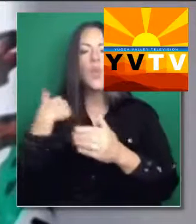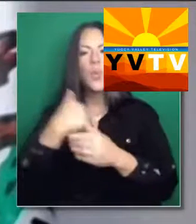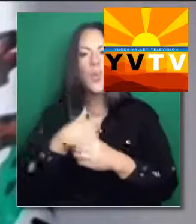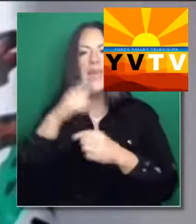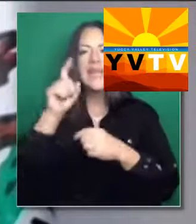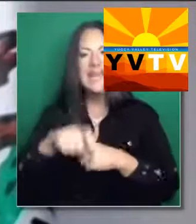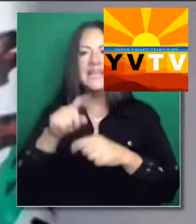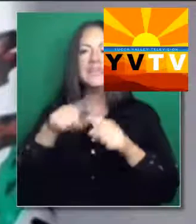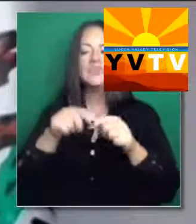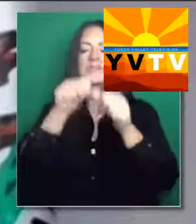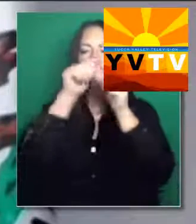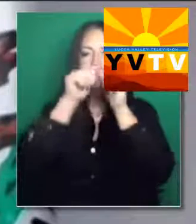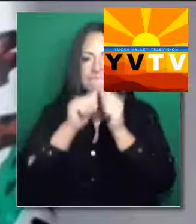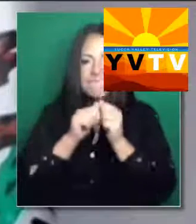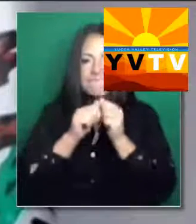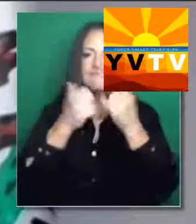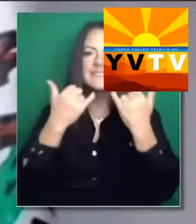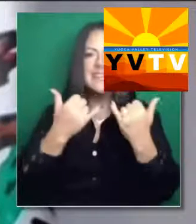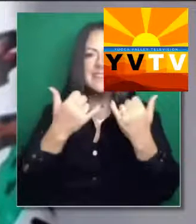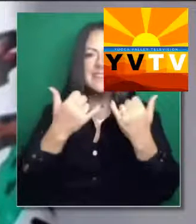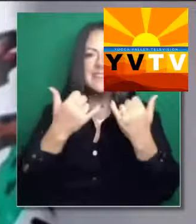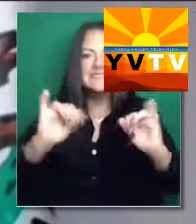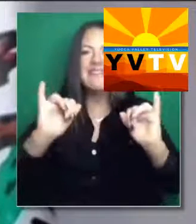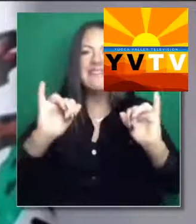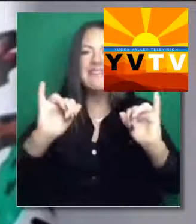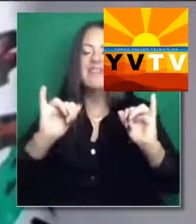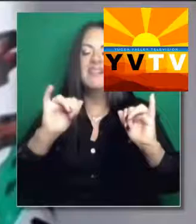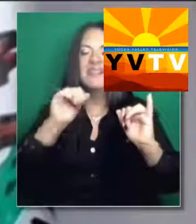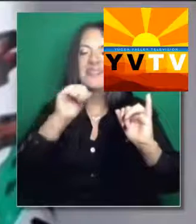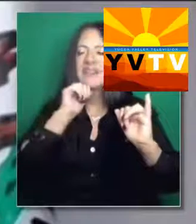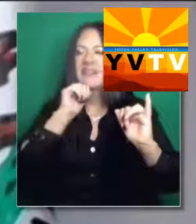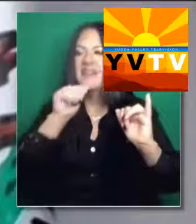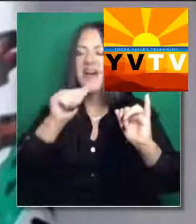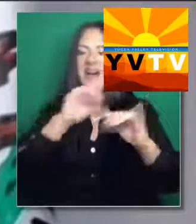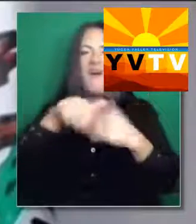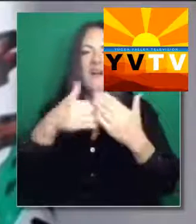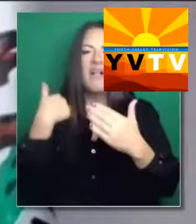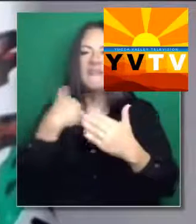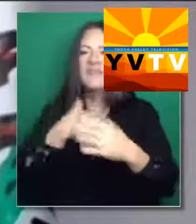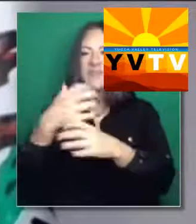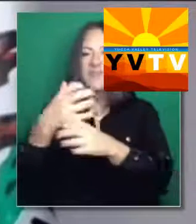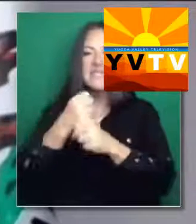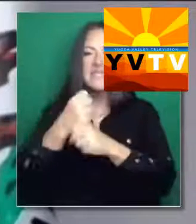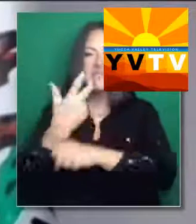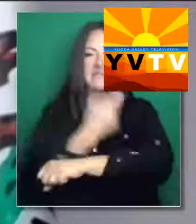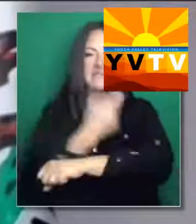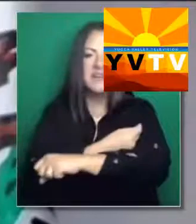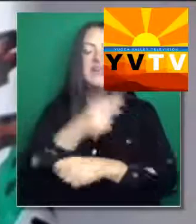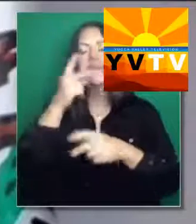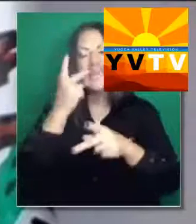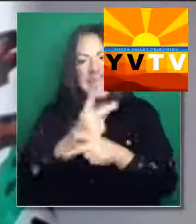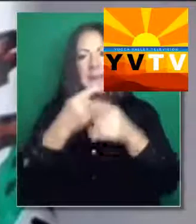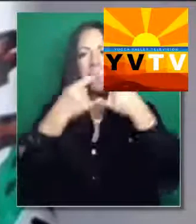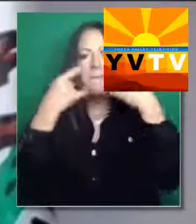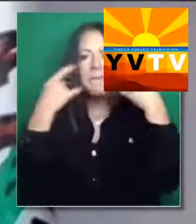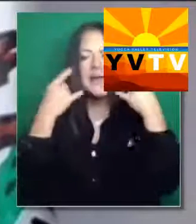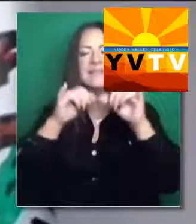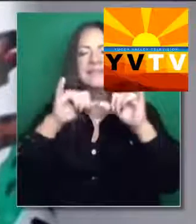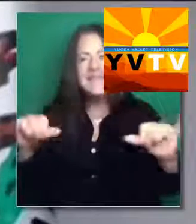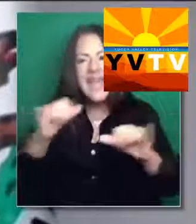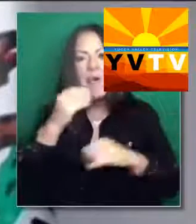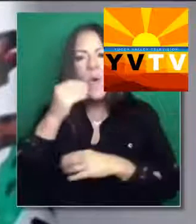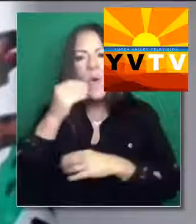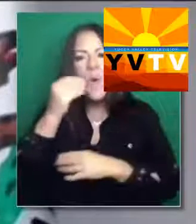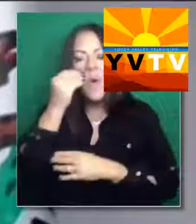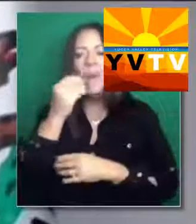of transmission by doing the things the governor and many others have reminded us to do. Keep your mask on, stay at home.